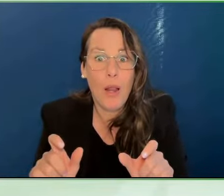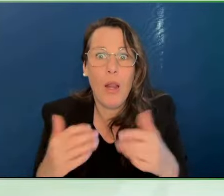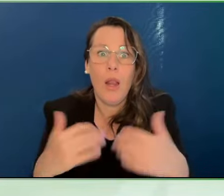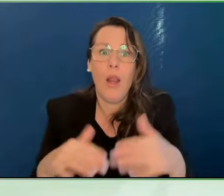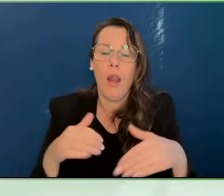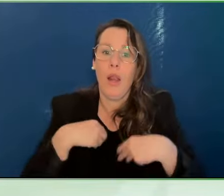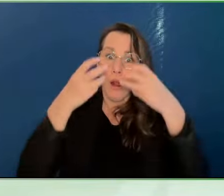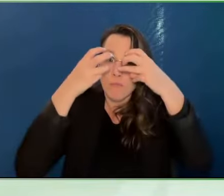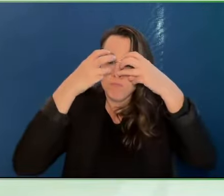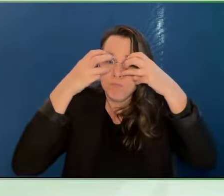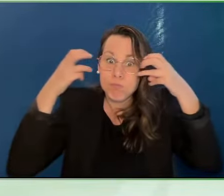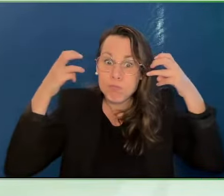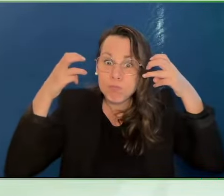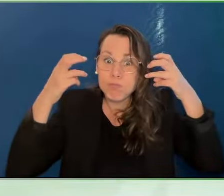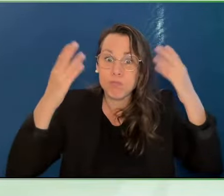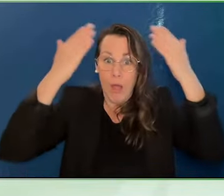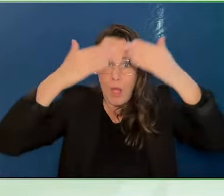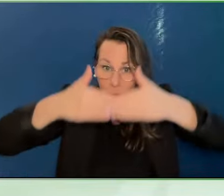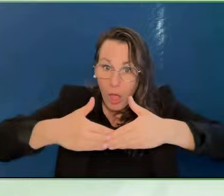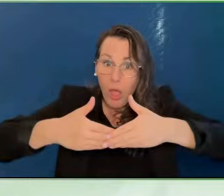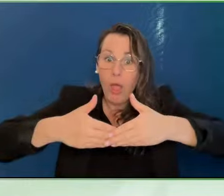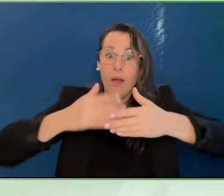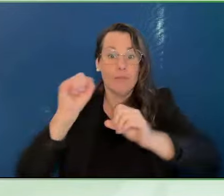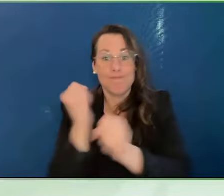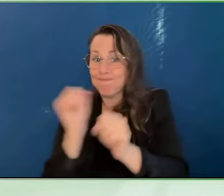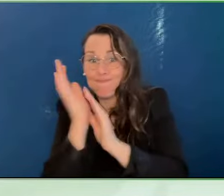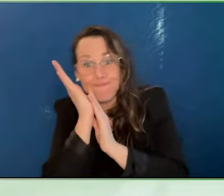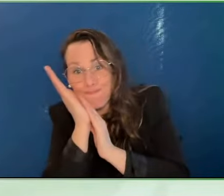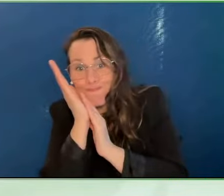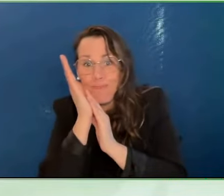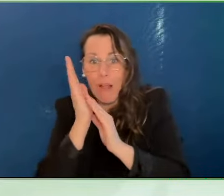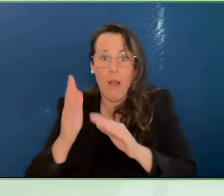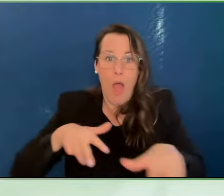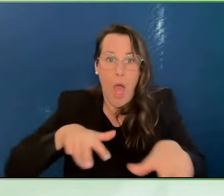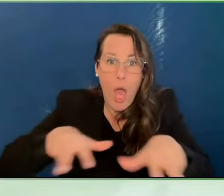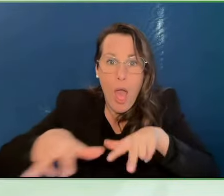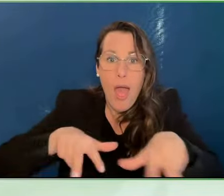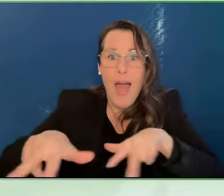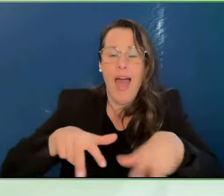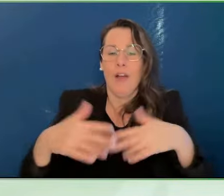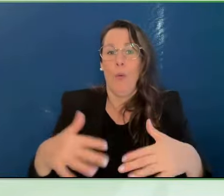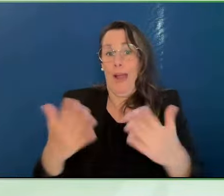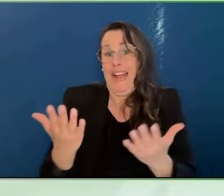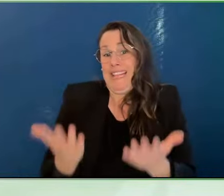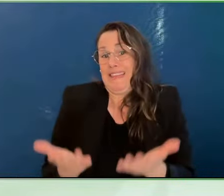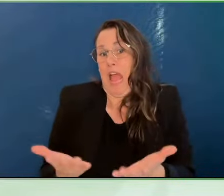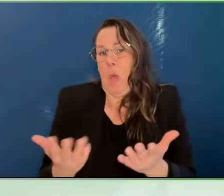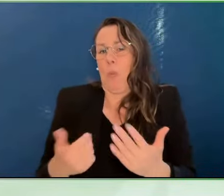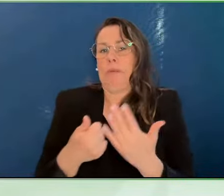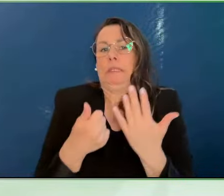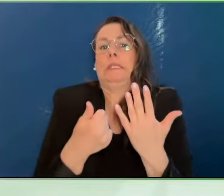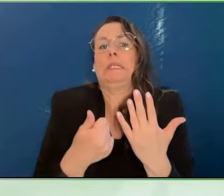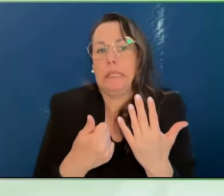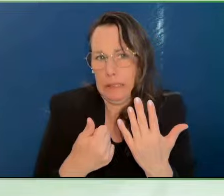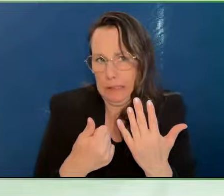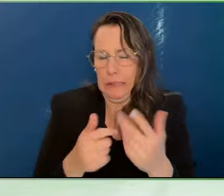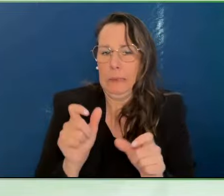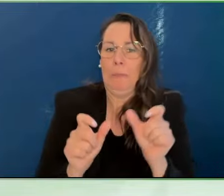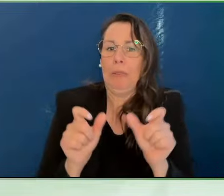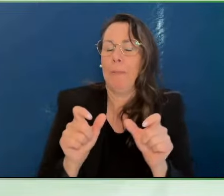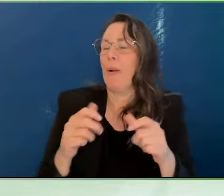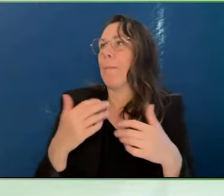create working groups and roundtables so that we can focus on different groups of people and help support